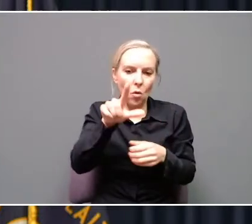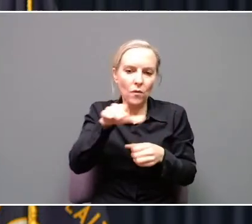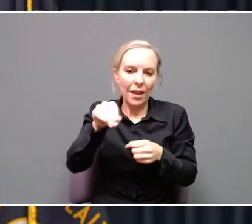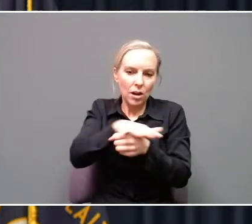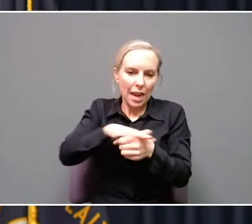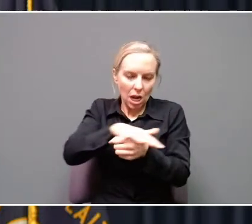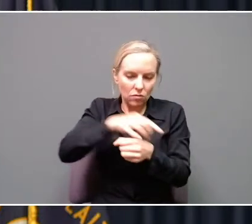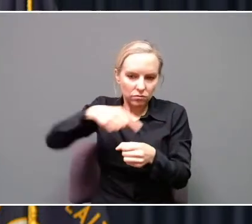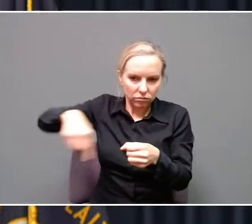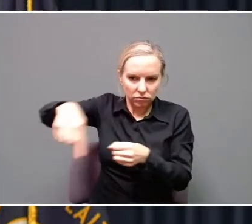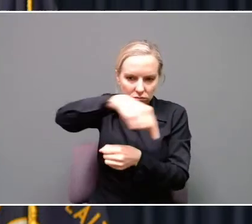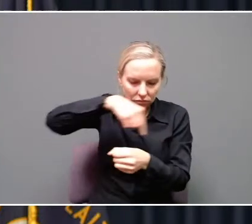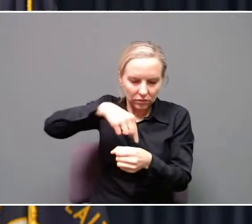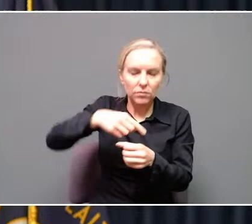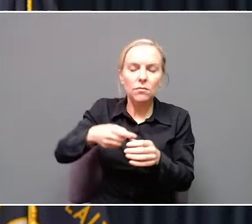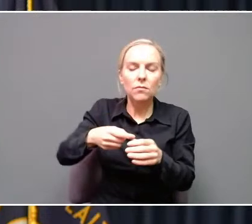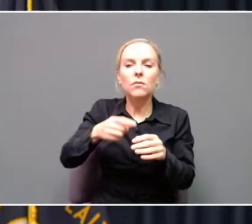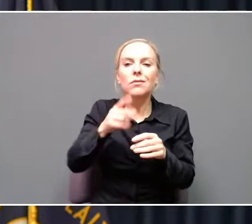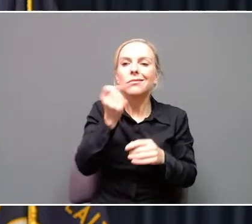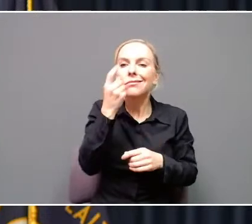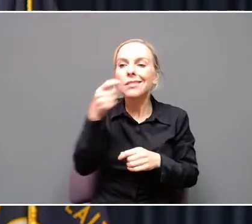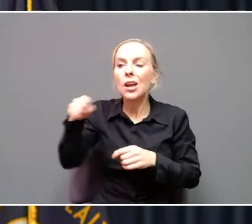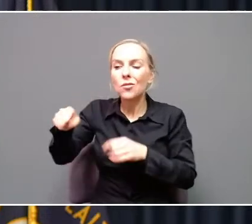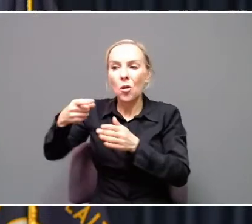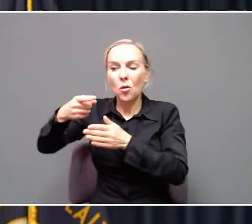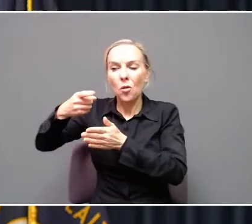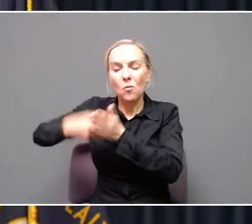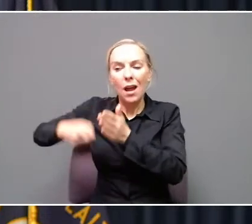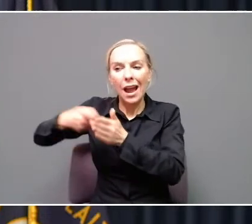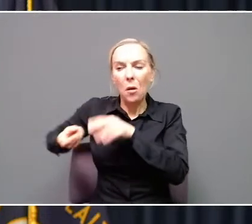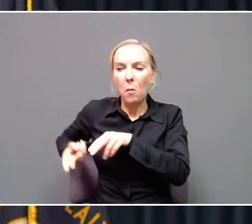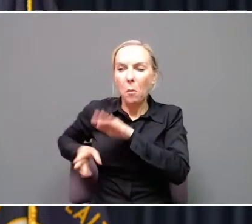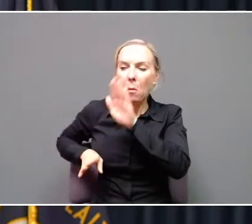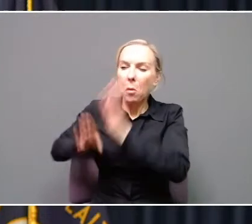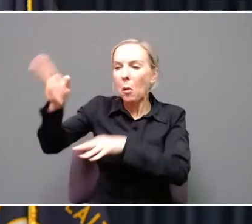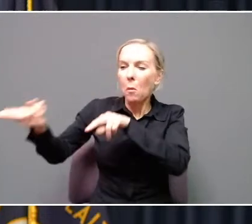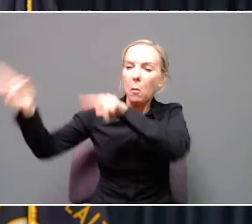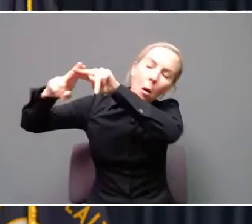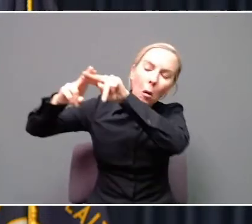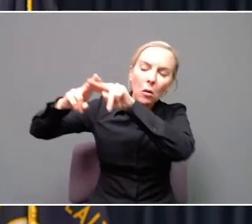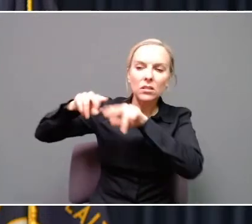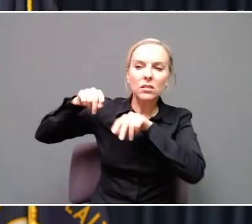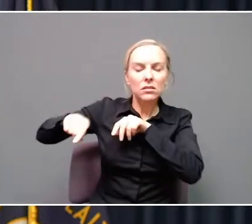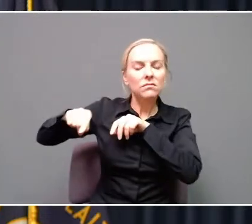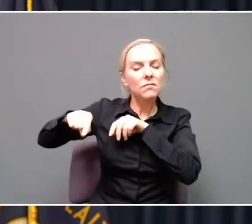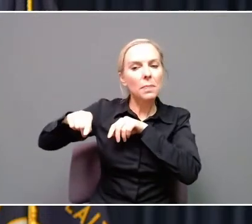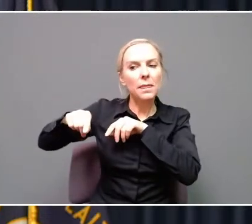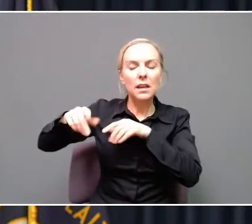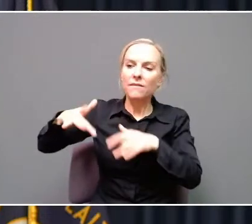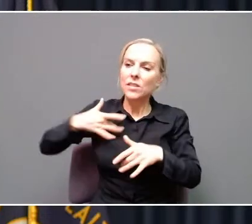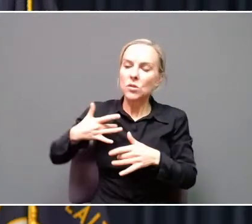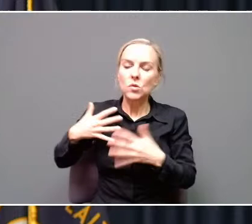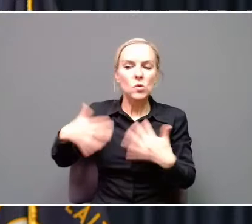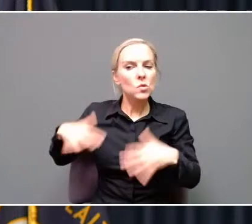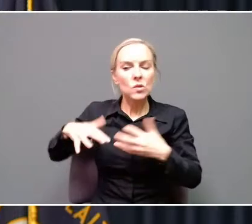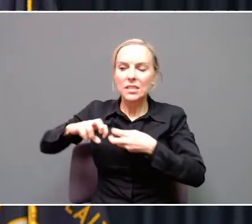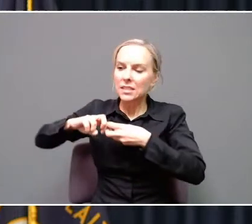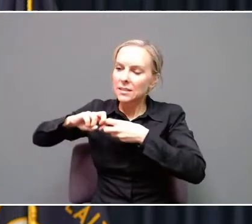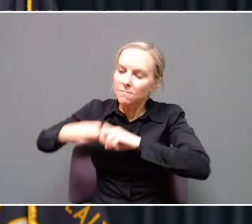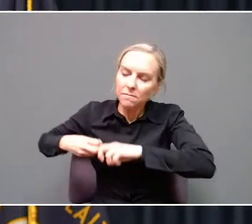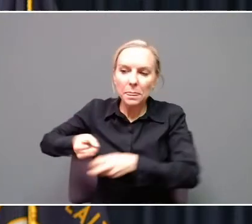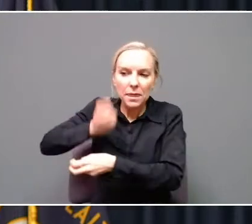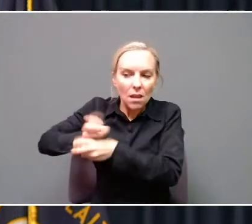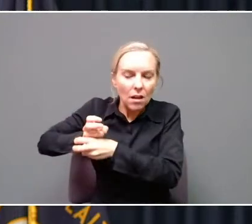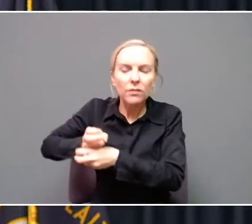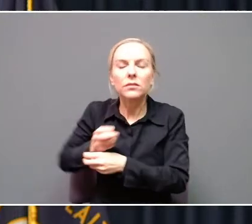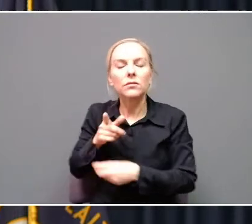You know, on top of the price spike, the supply there is facing a crunch. And so we believe